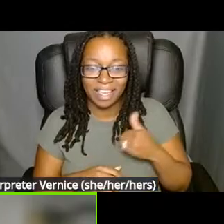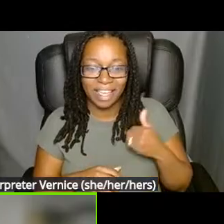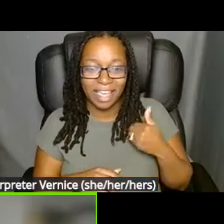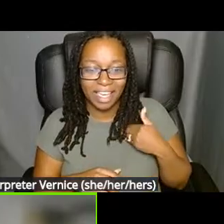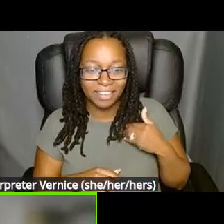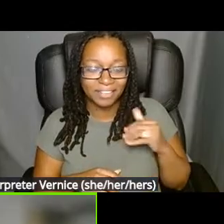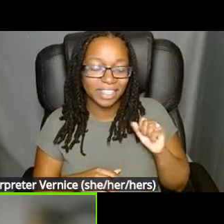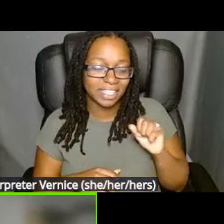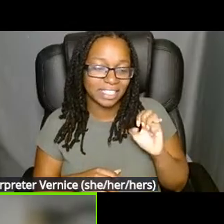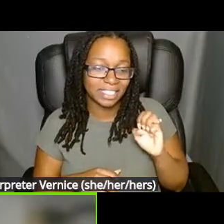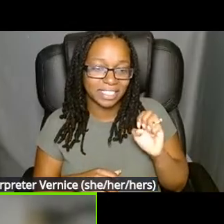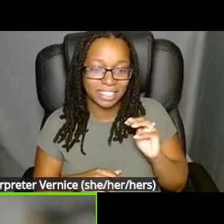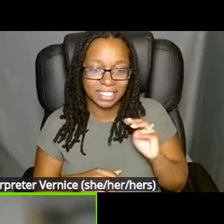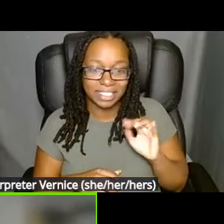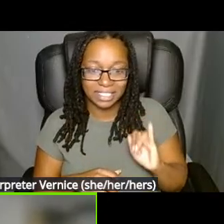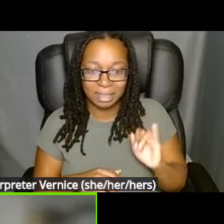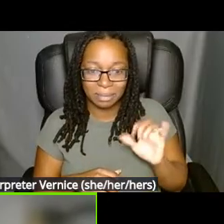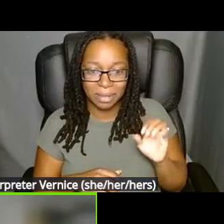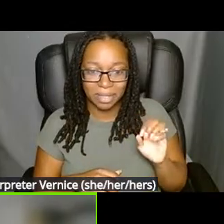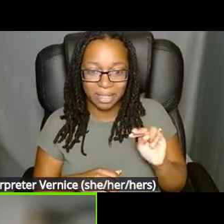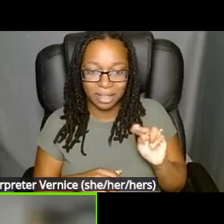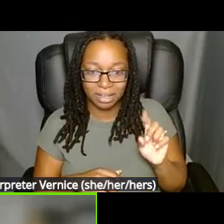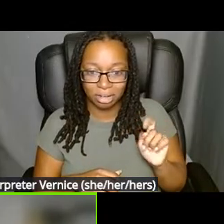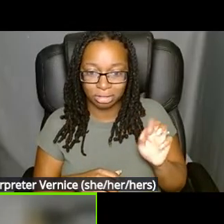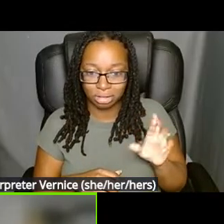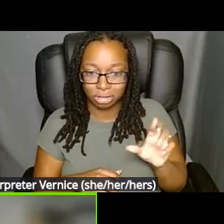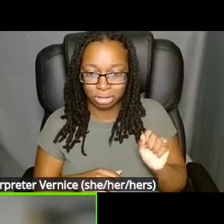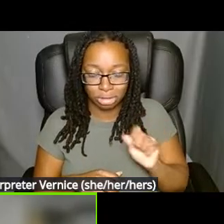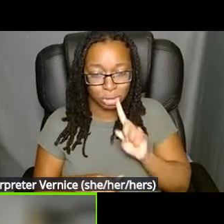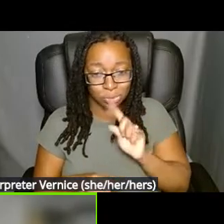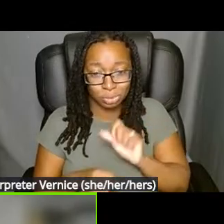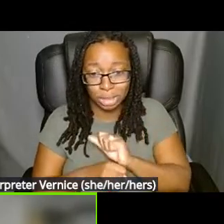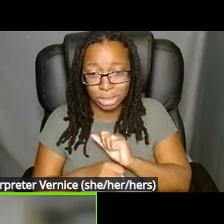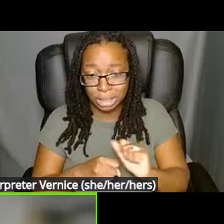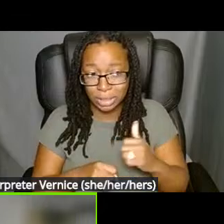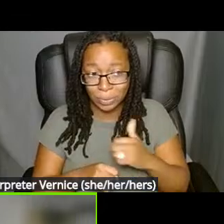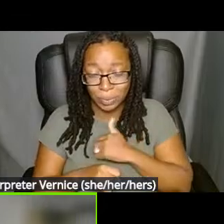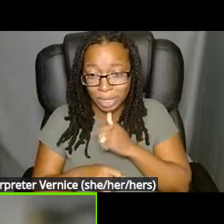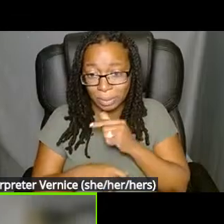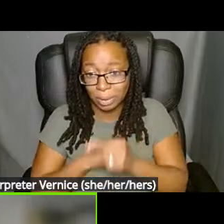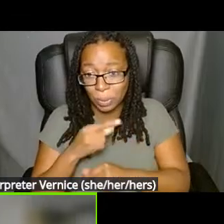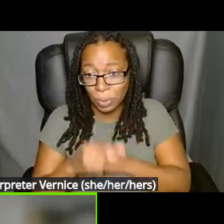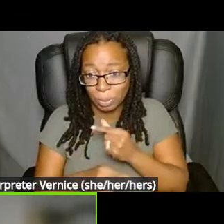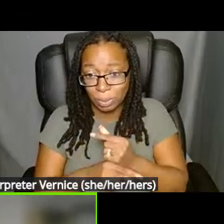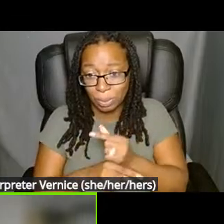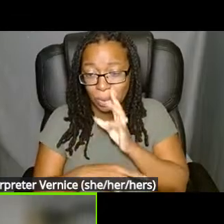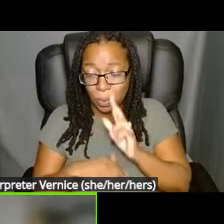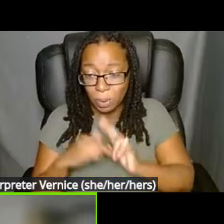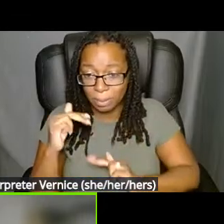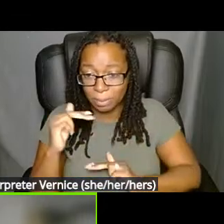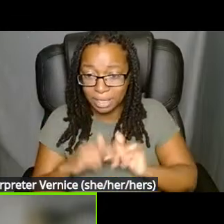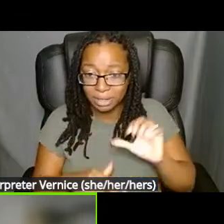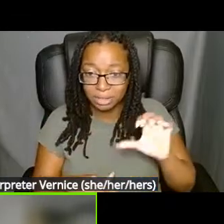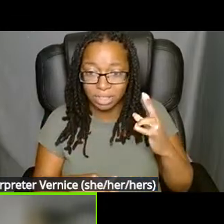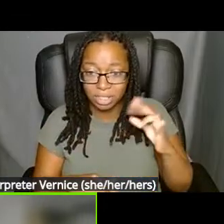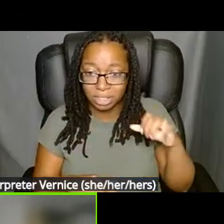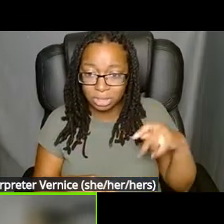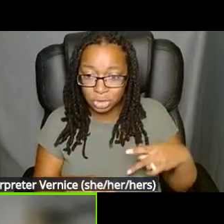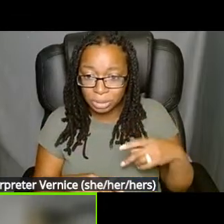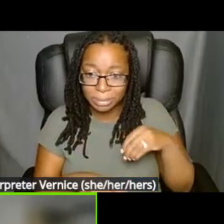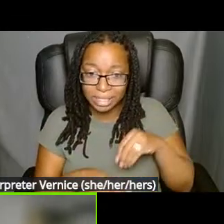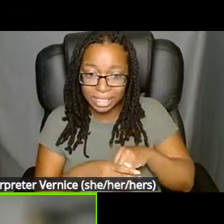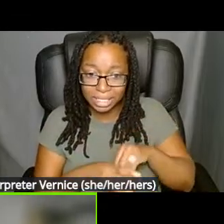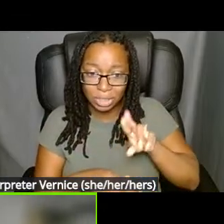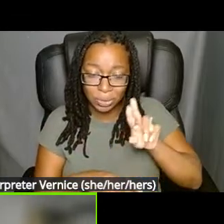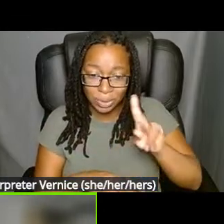we can't build a chip in like the UK alone. You have to build it everywhere. So this is where coming back from like being a neuromorphic